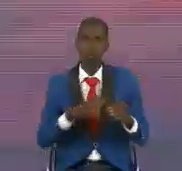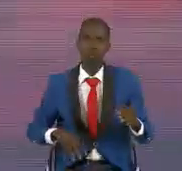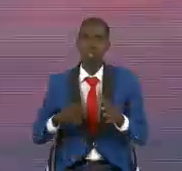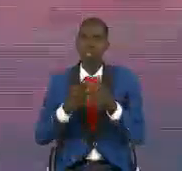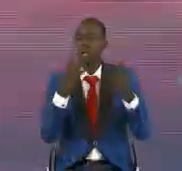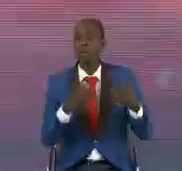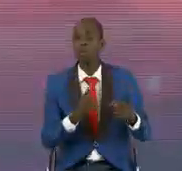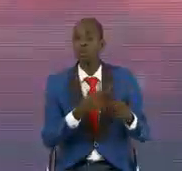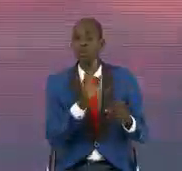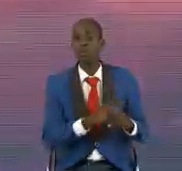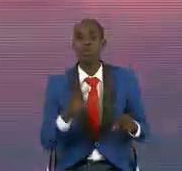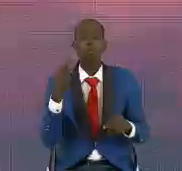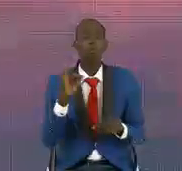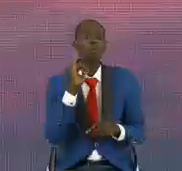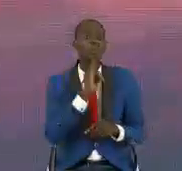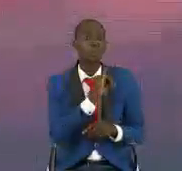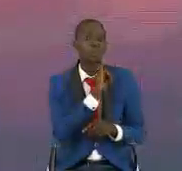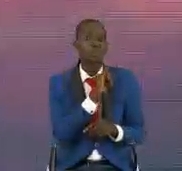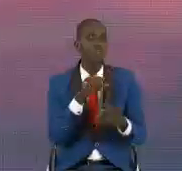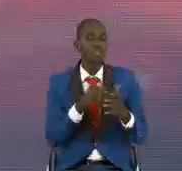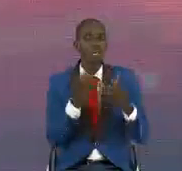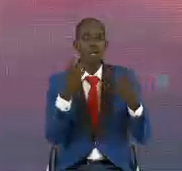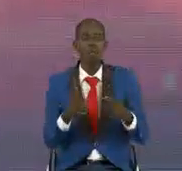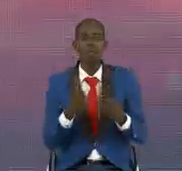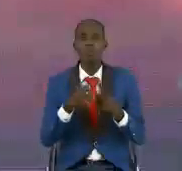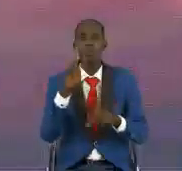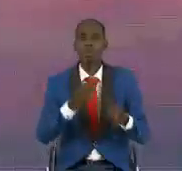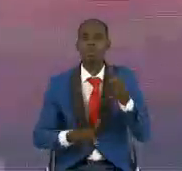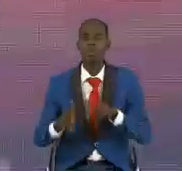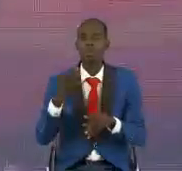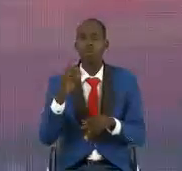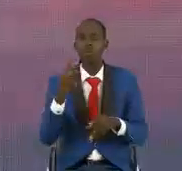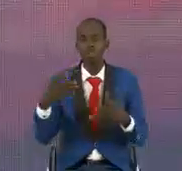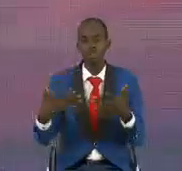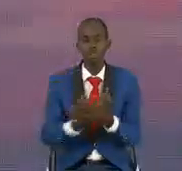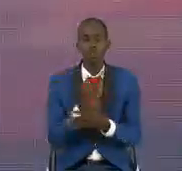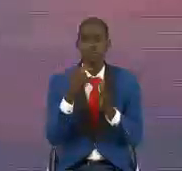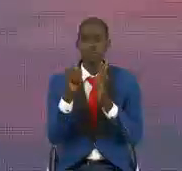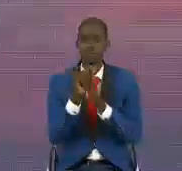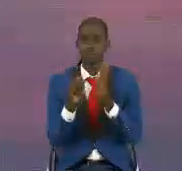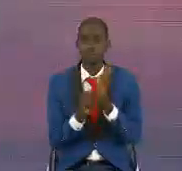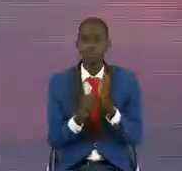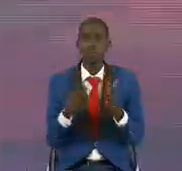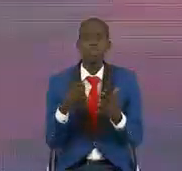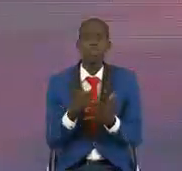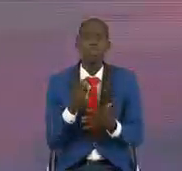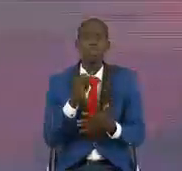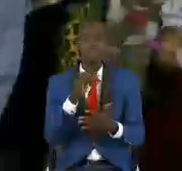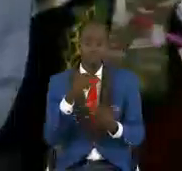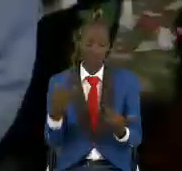Israel. It happened to the people of the New Testament. This is our